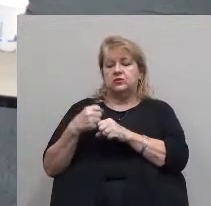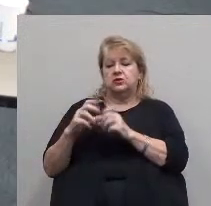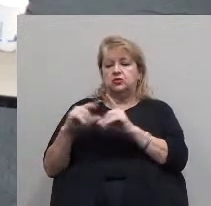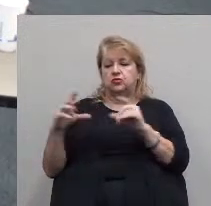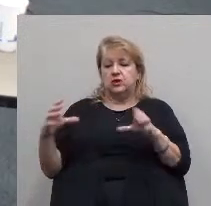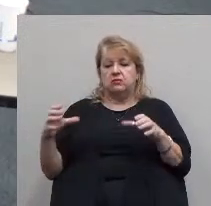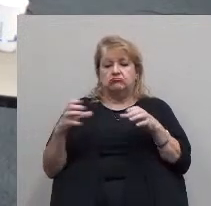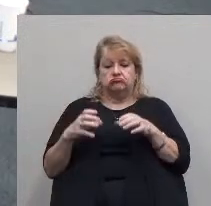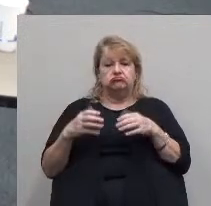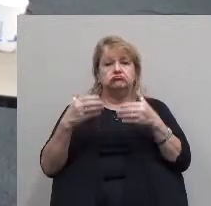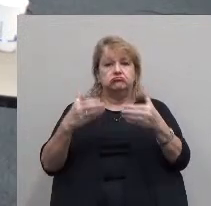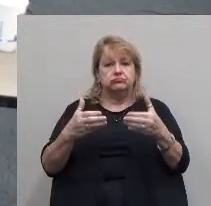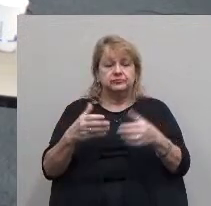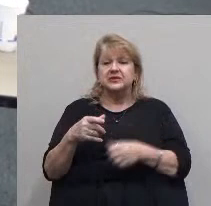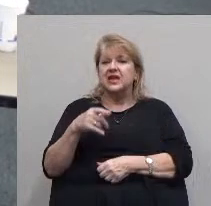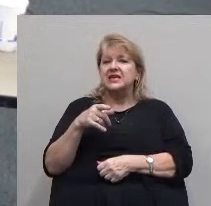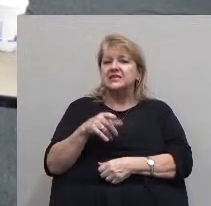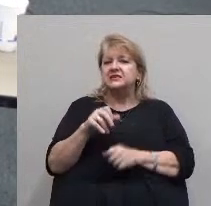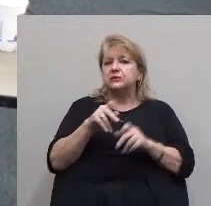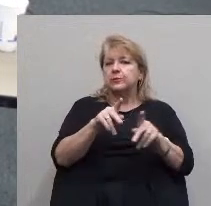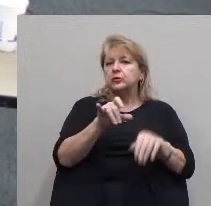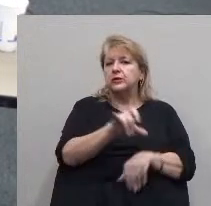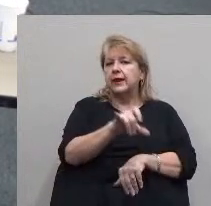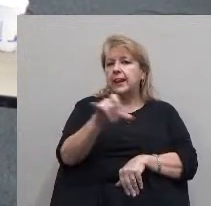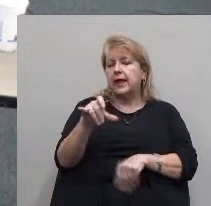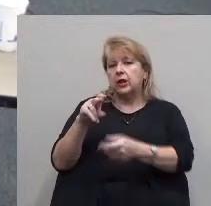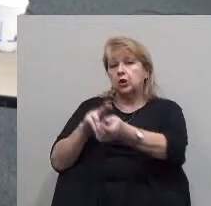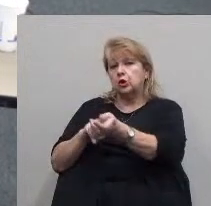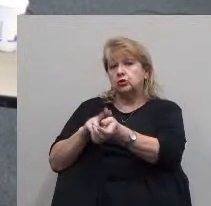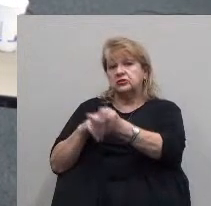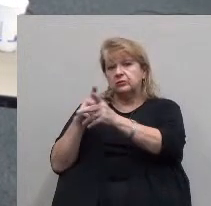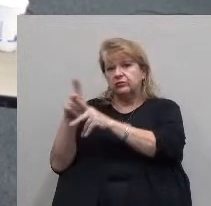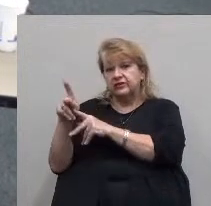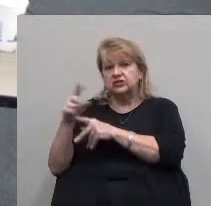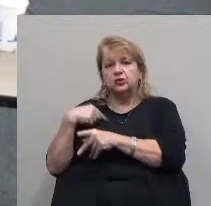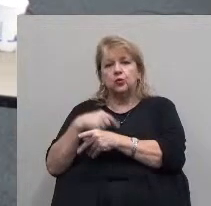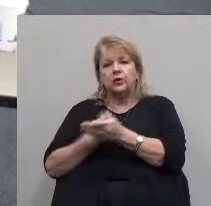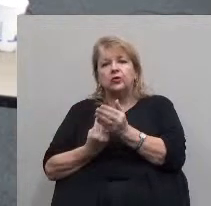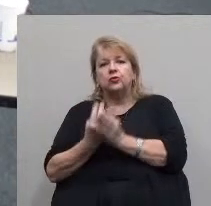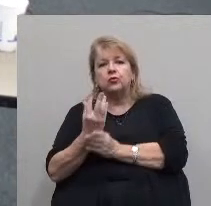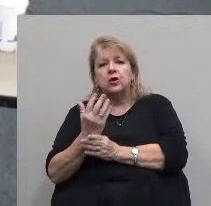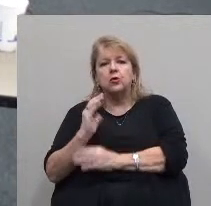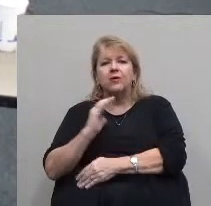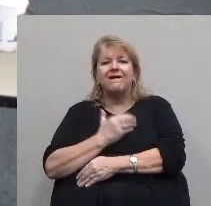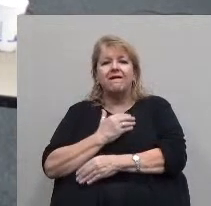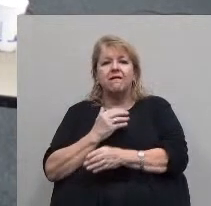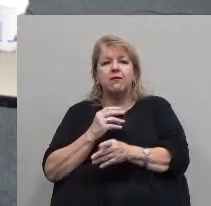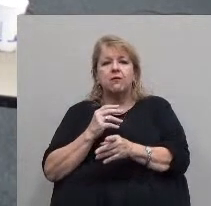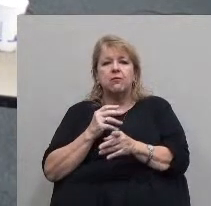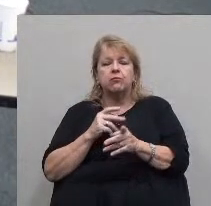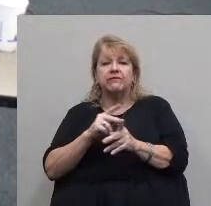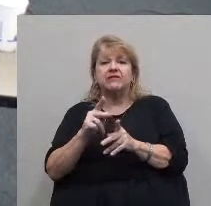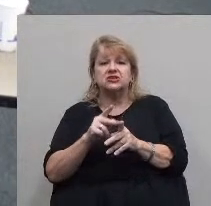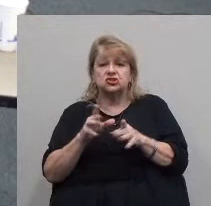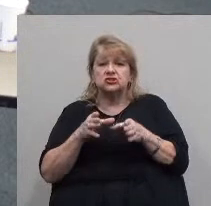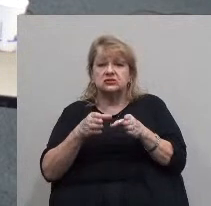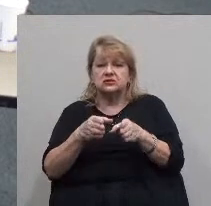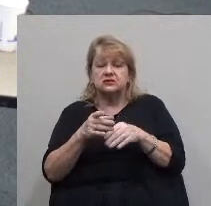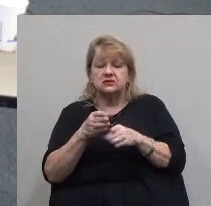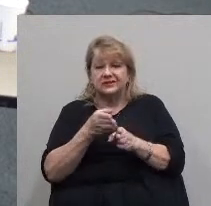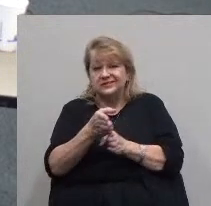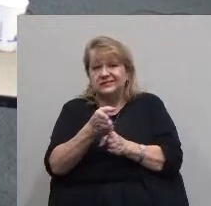the nursing profession has done, to continue to grow our own profession. And we worked obviously